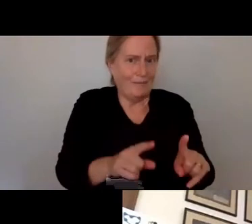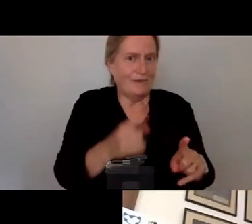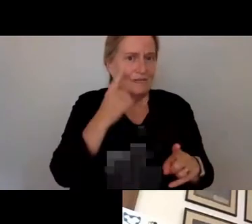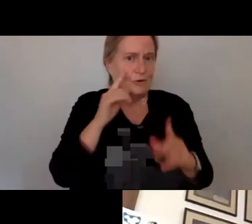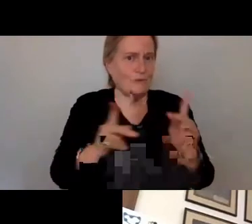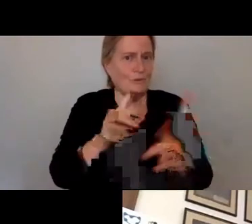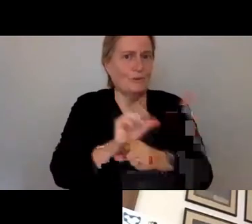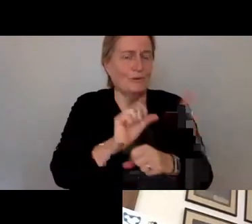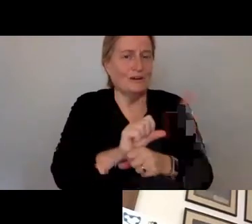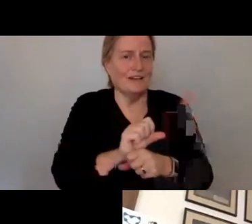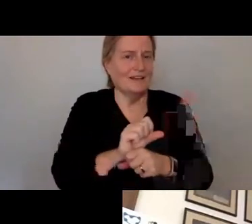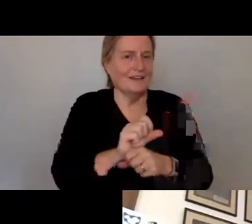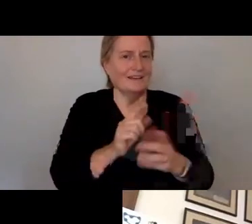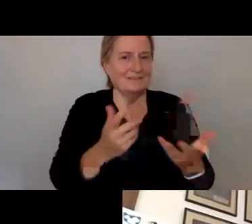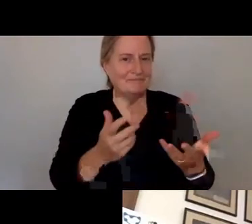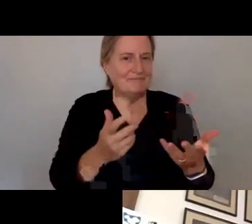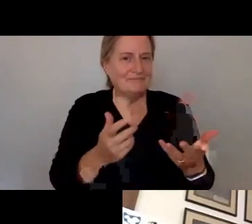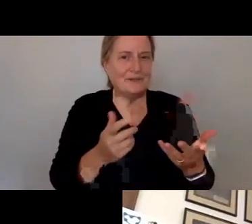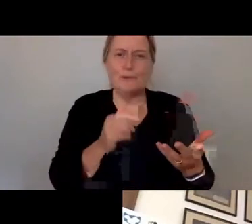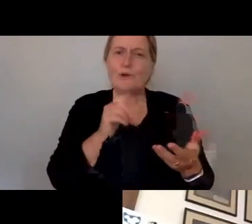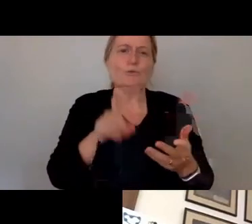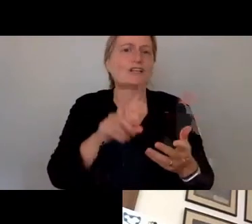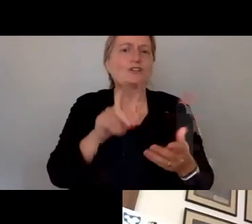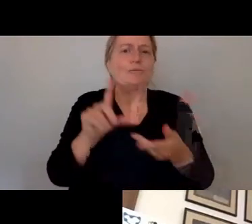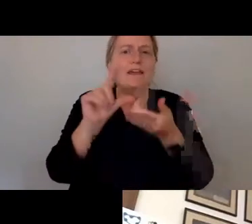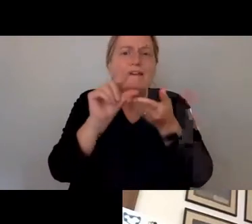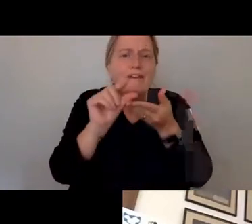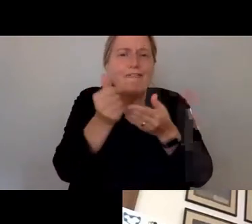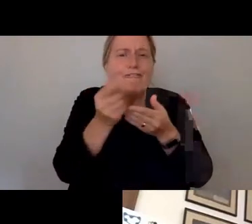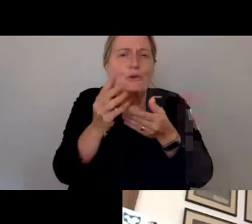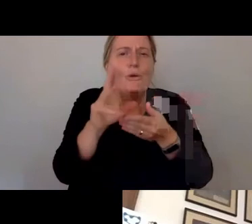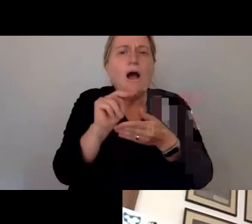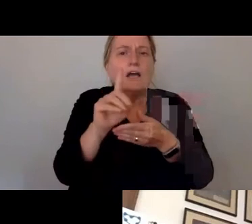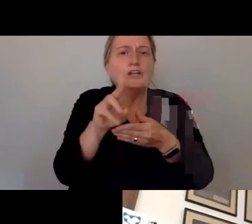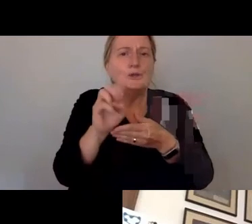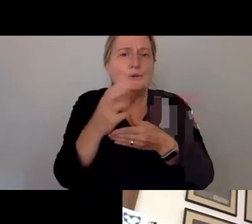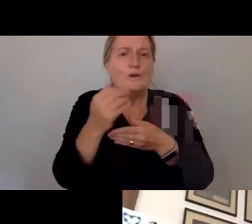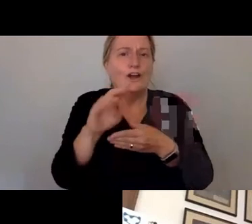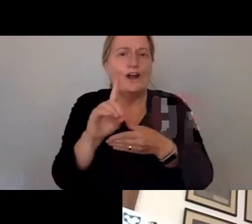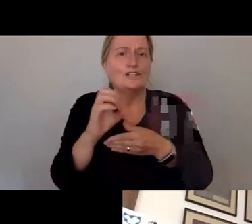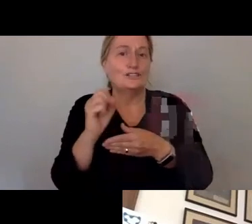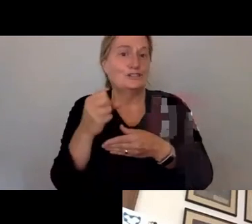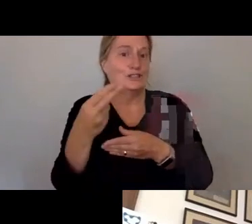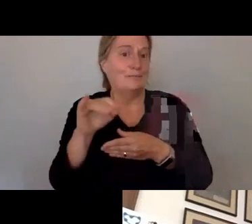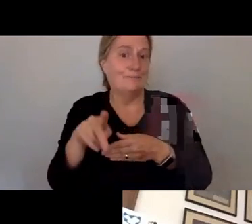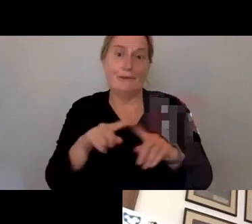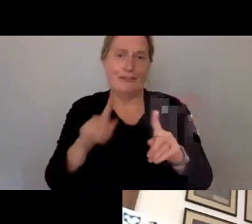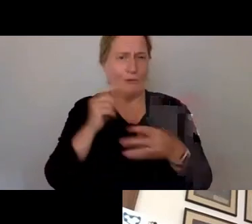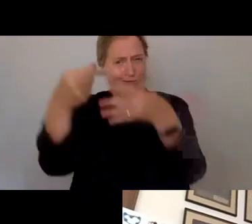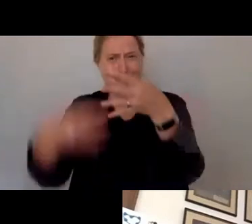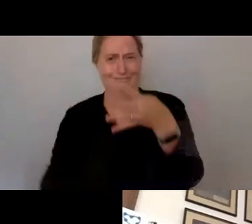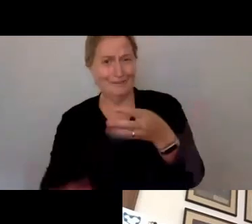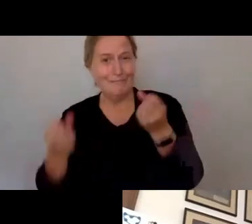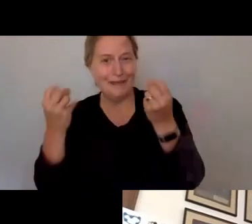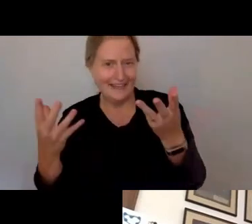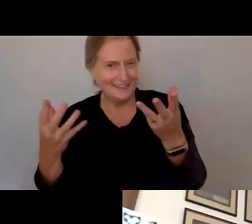That is what we were trying to work on and what we're going to continue to work on in a bipartisan manner. So I'll get wordy into this, but I'm